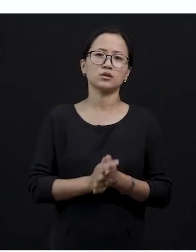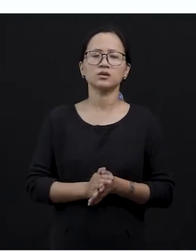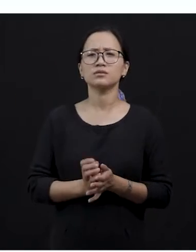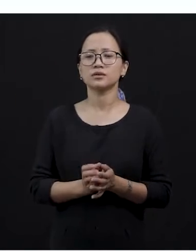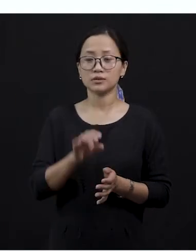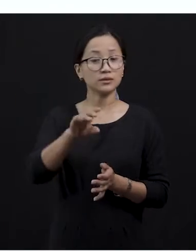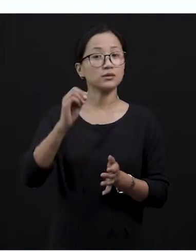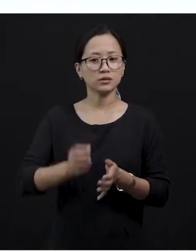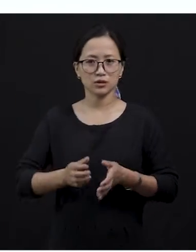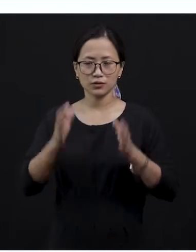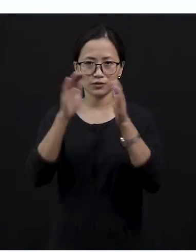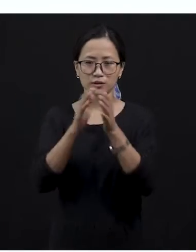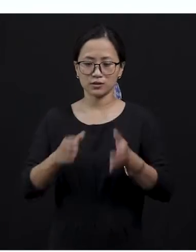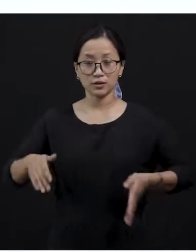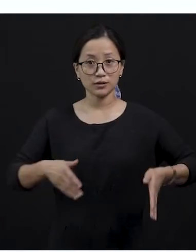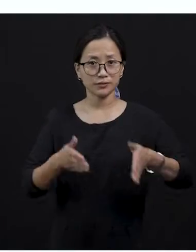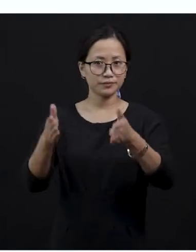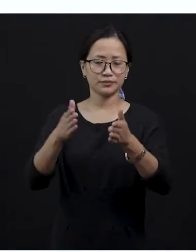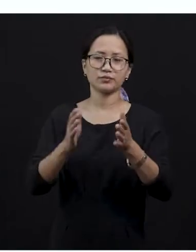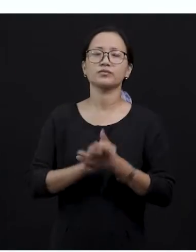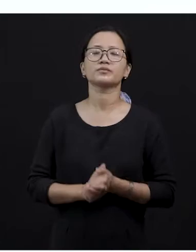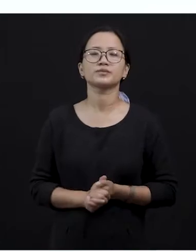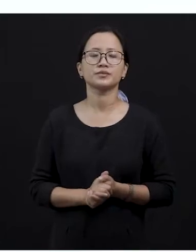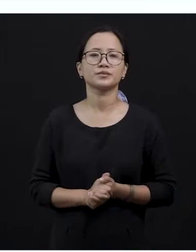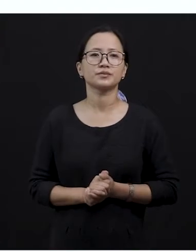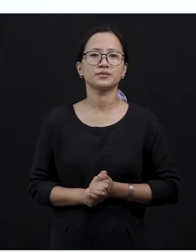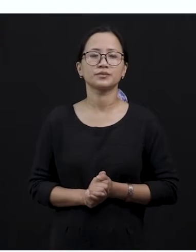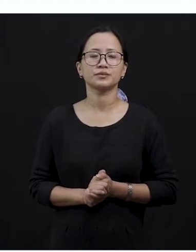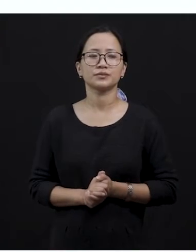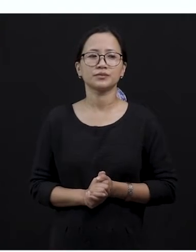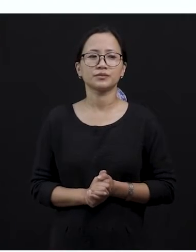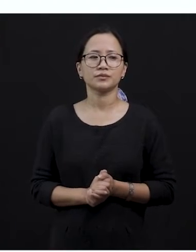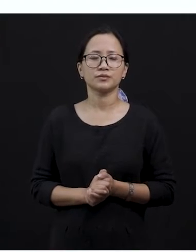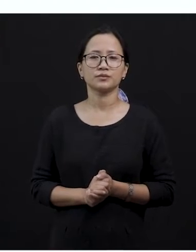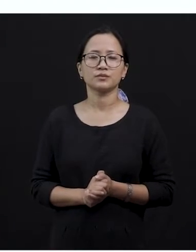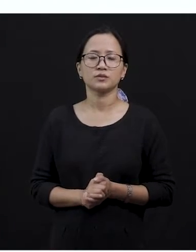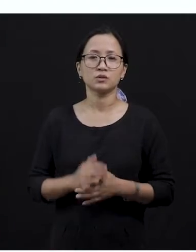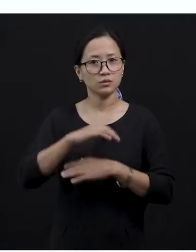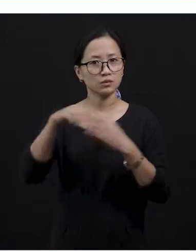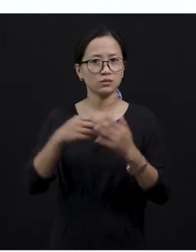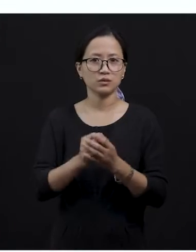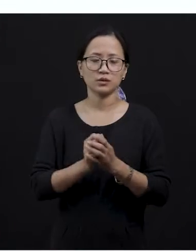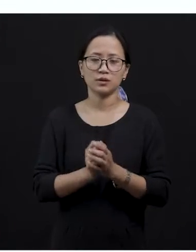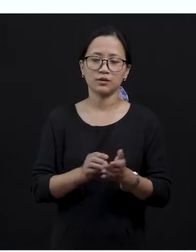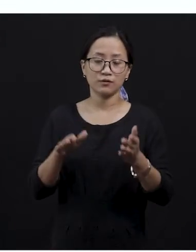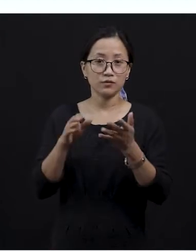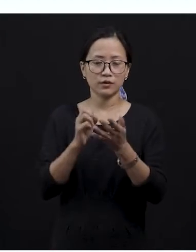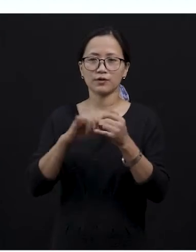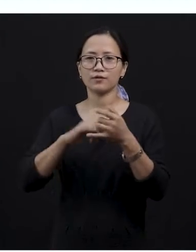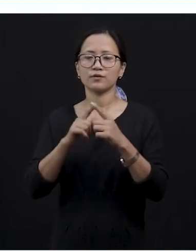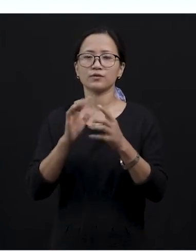vessel that they contain. Right? So, water and juice, all those fluids, they are known